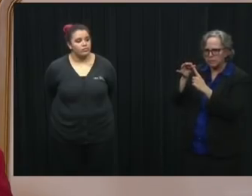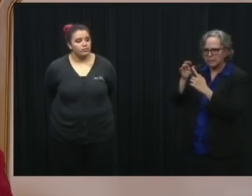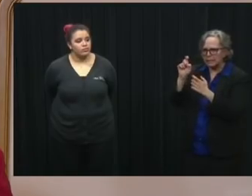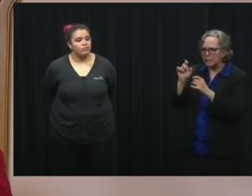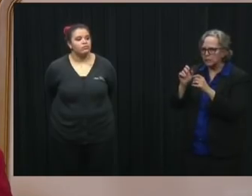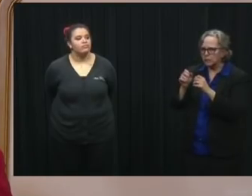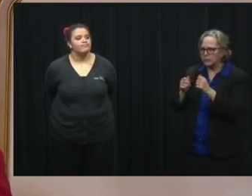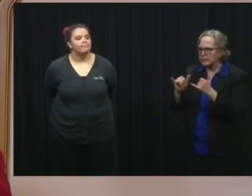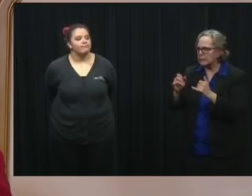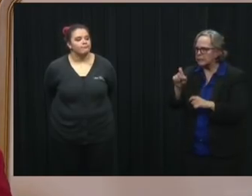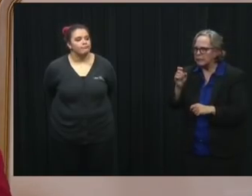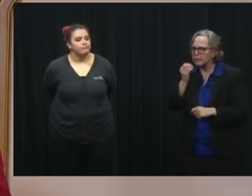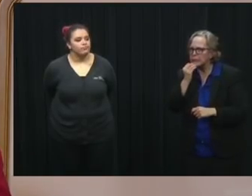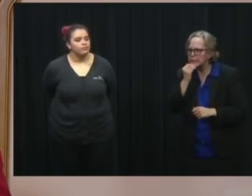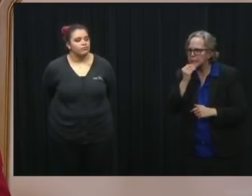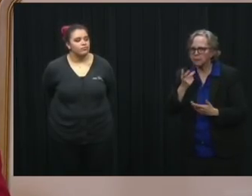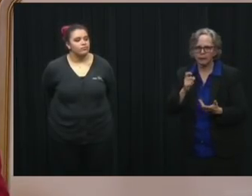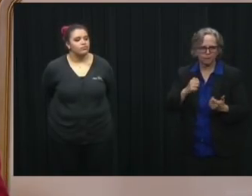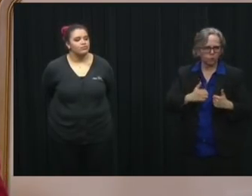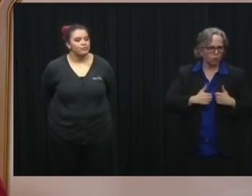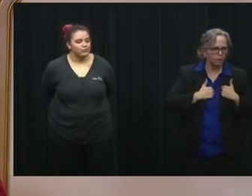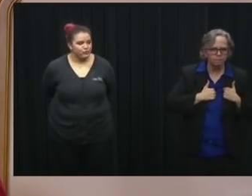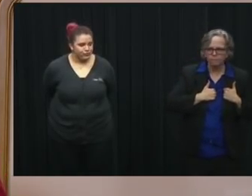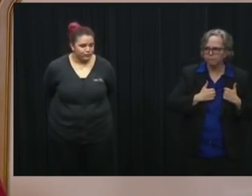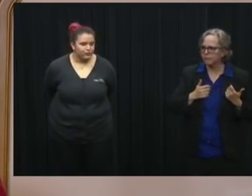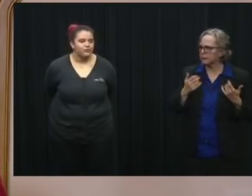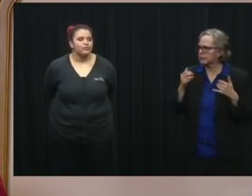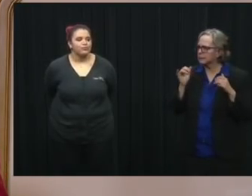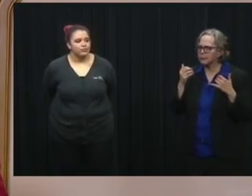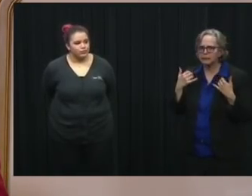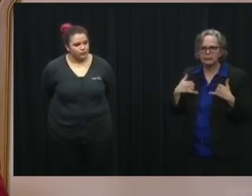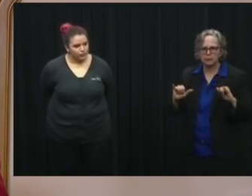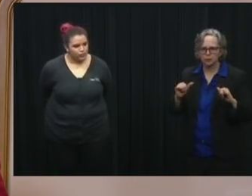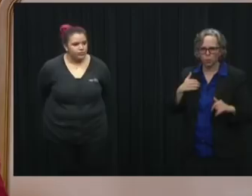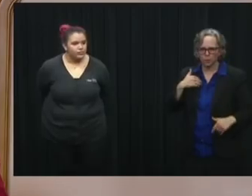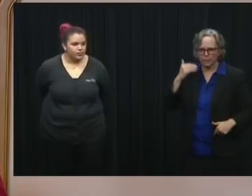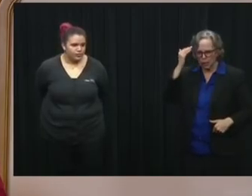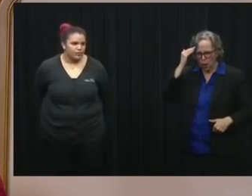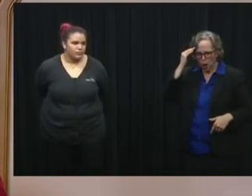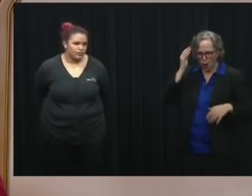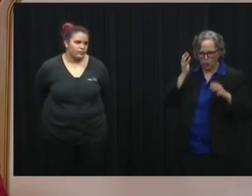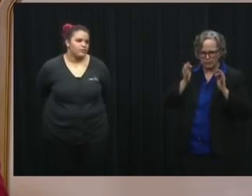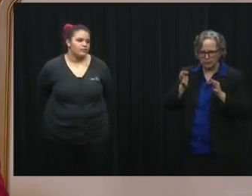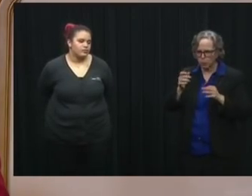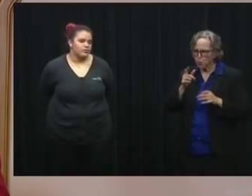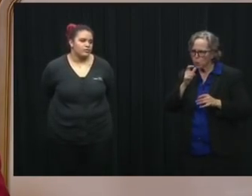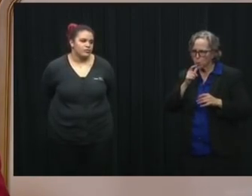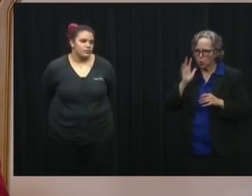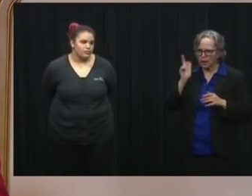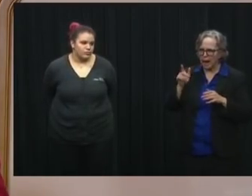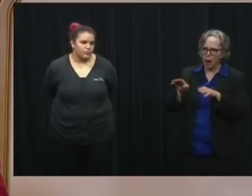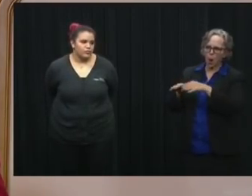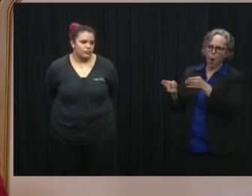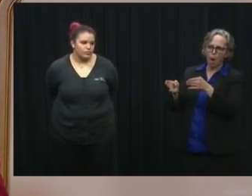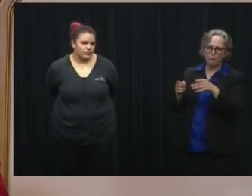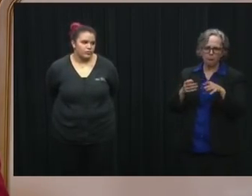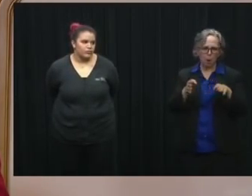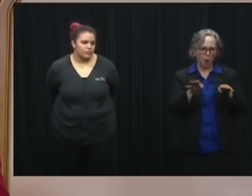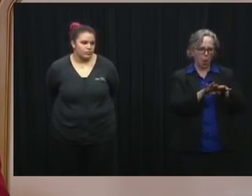live, and just conscious decisions were made about who could be open. I will tell